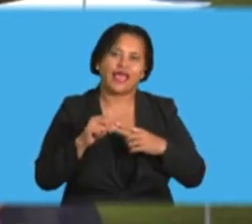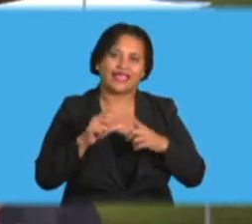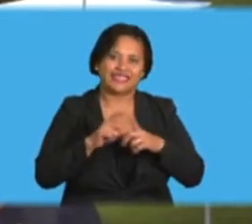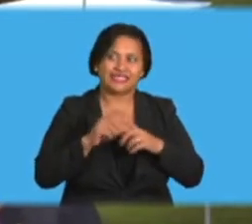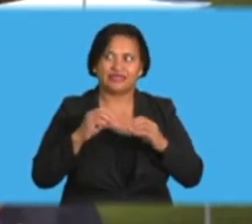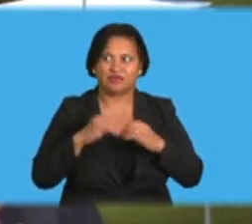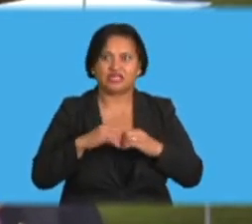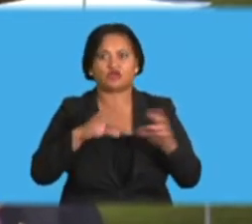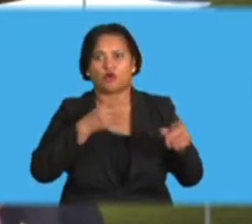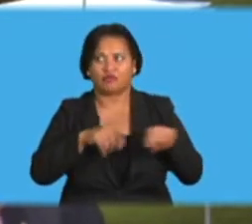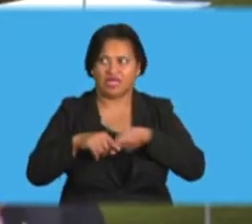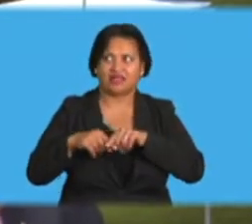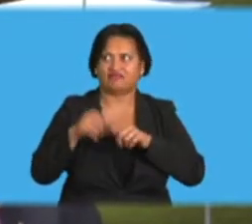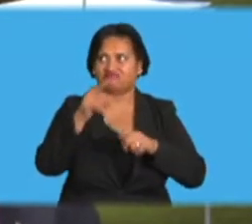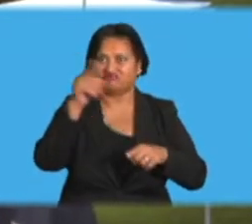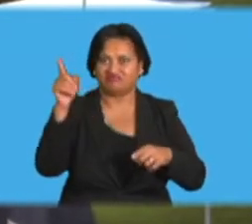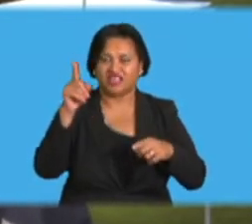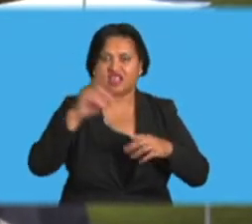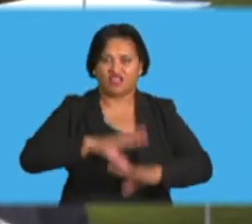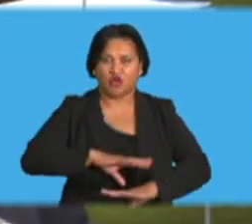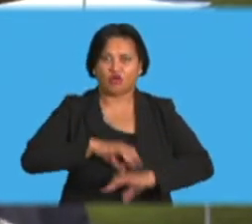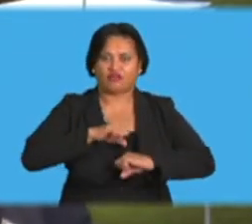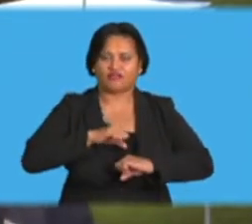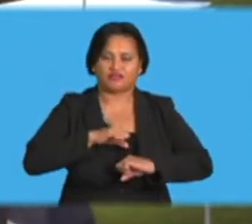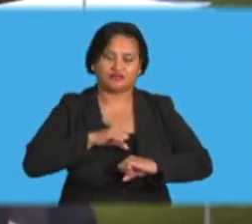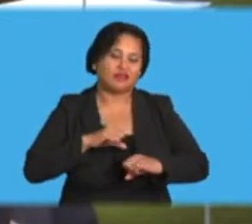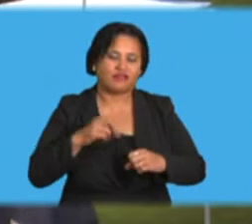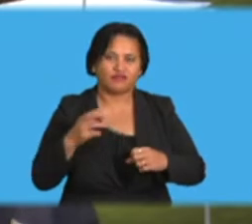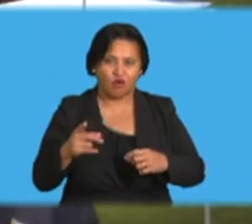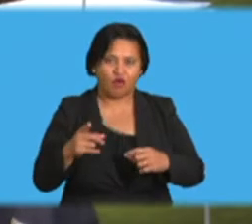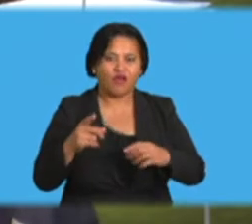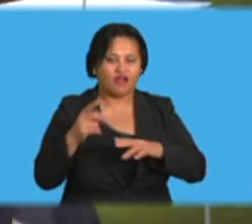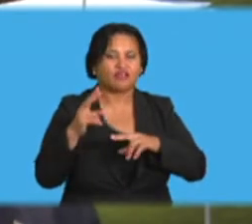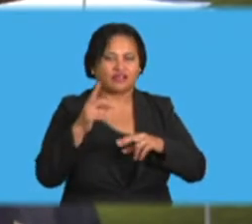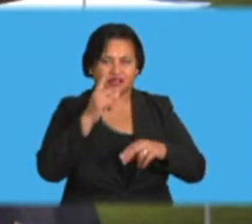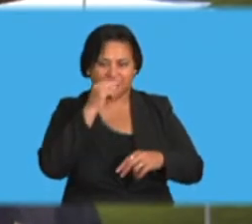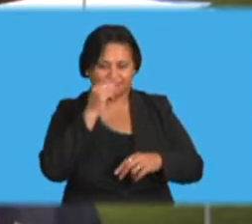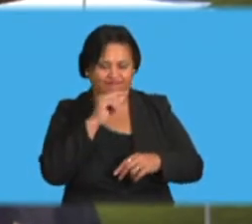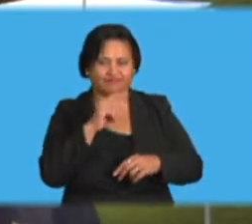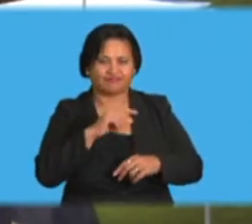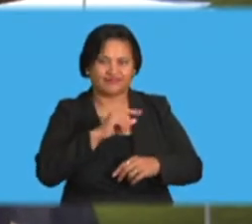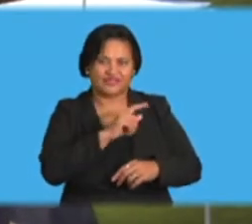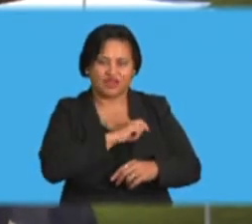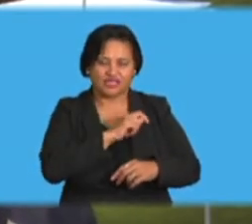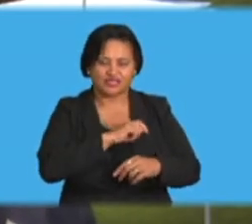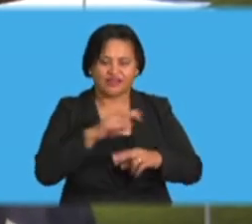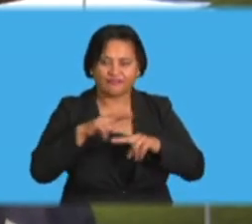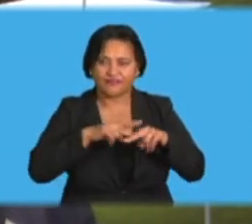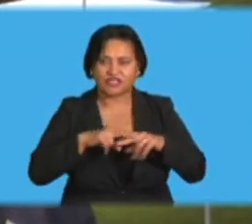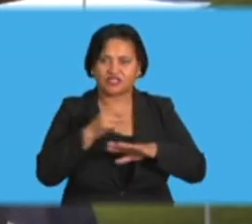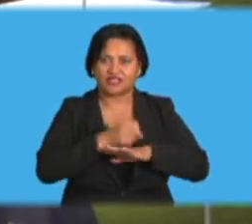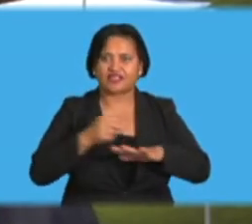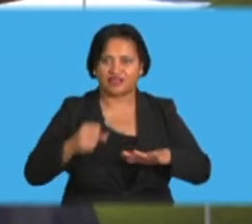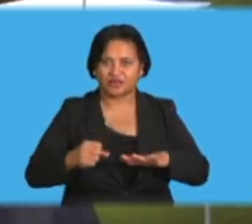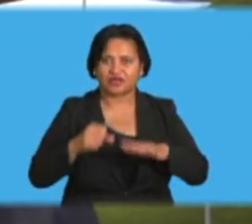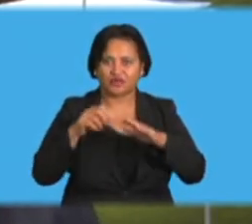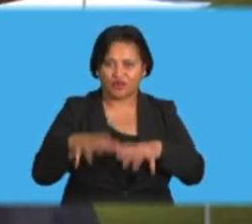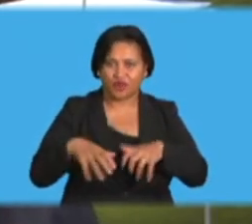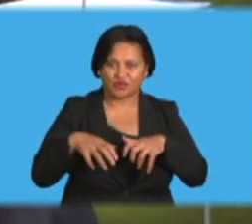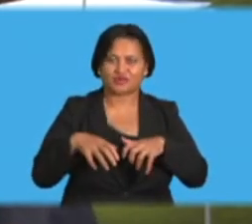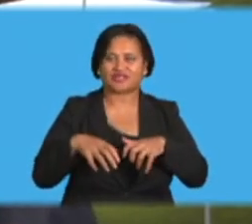shown in the Fijian government and also the country, of course, Madam Speaker. Madam Speaker, again, of course,